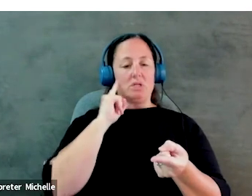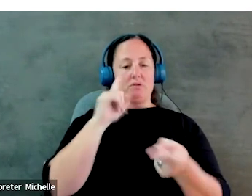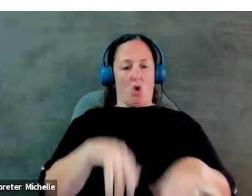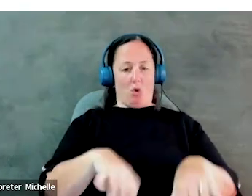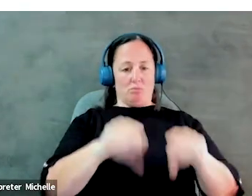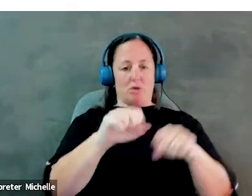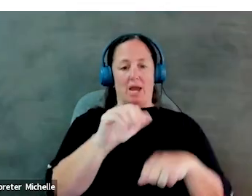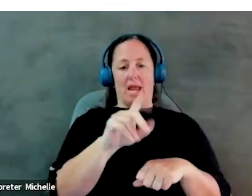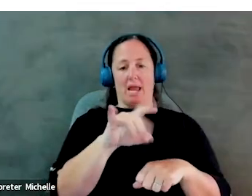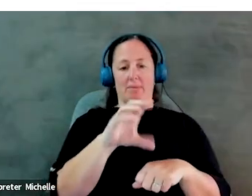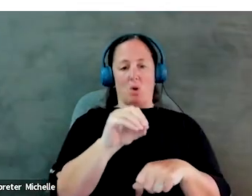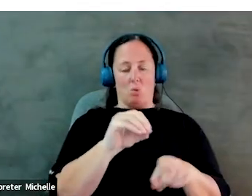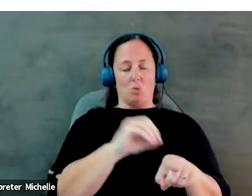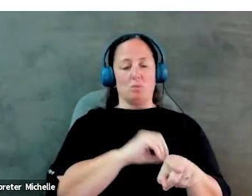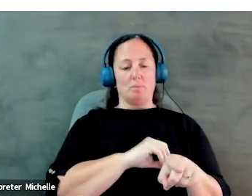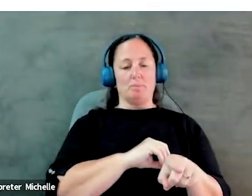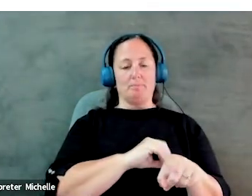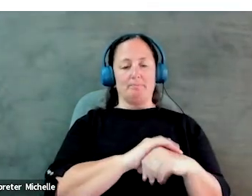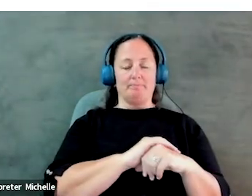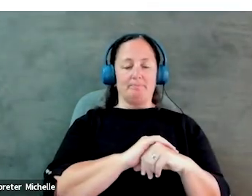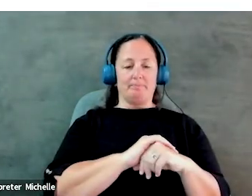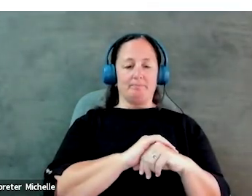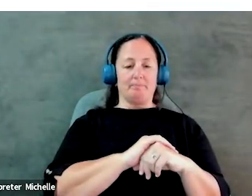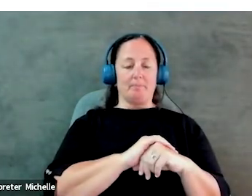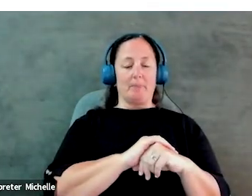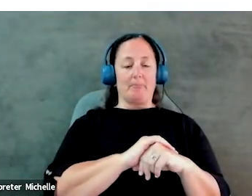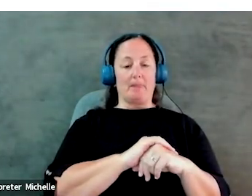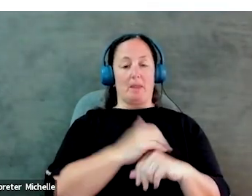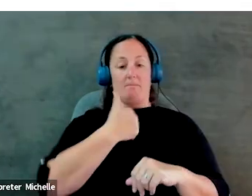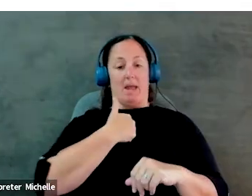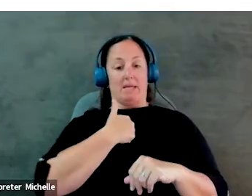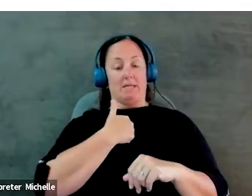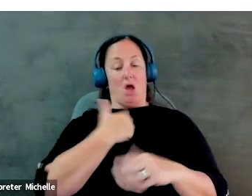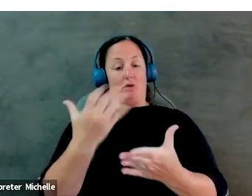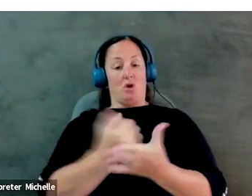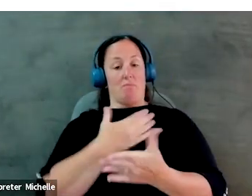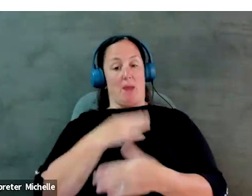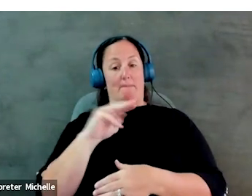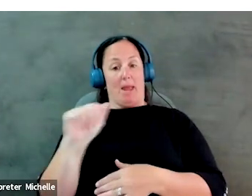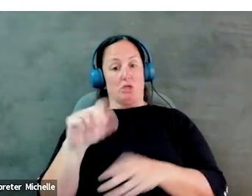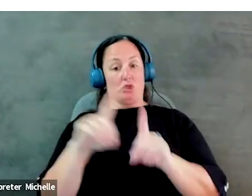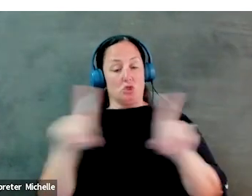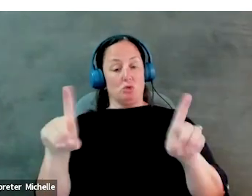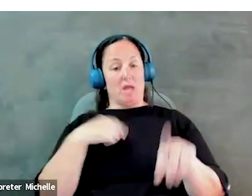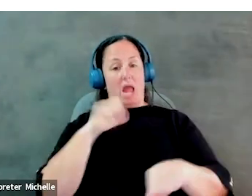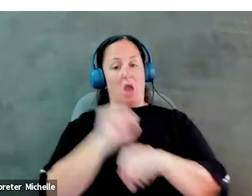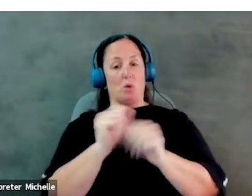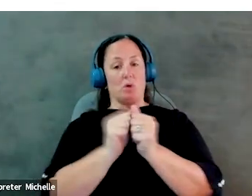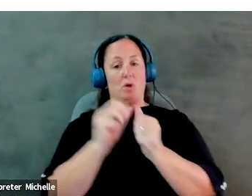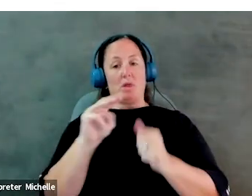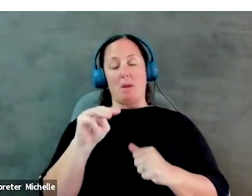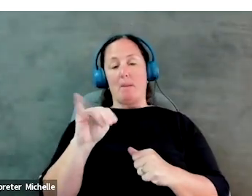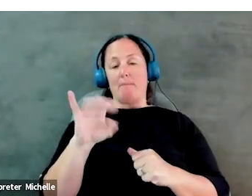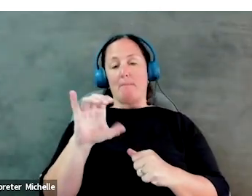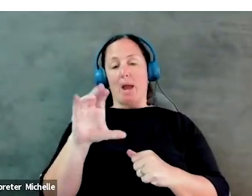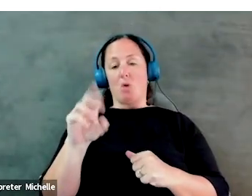of the absorbable cadmium concentration. When I was doing my master's degree, I worked a lot with